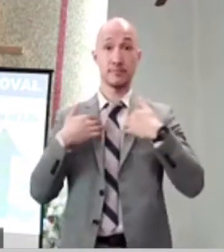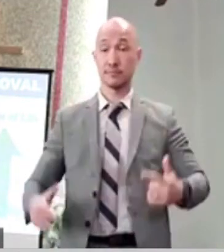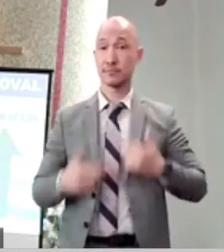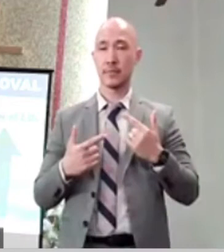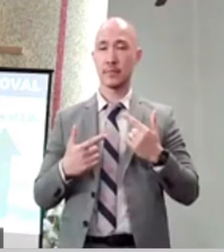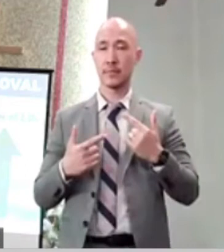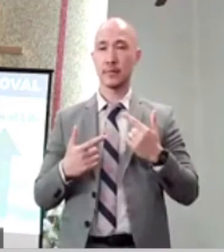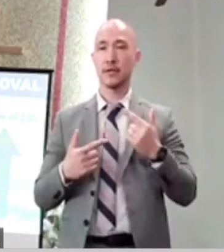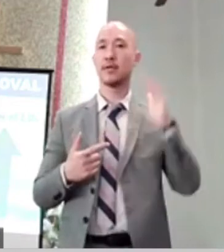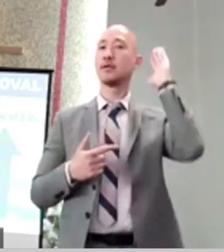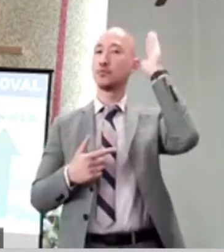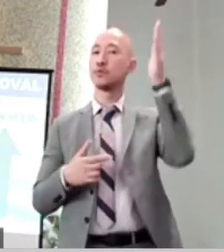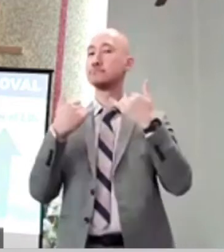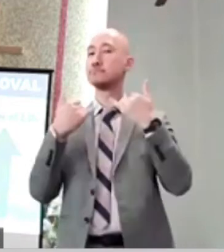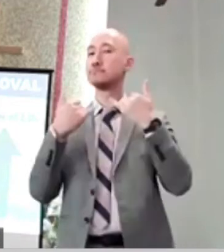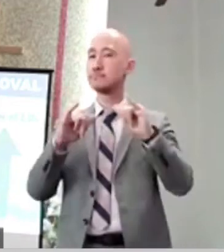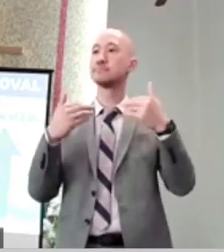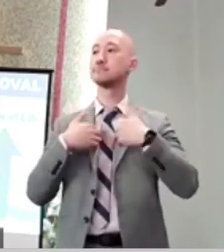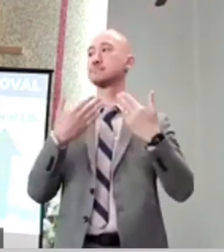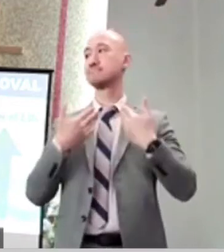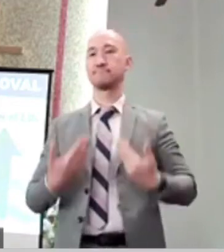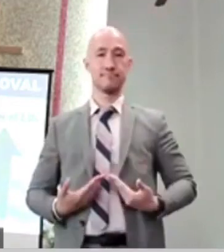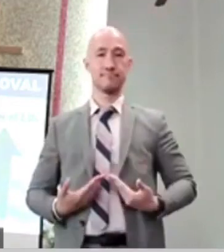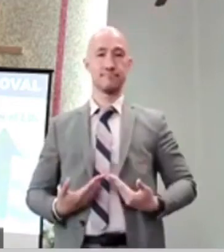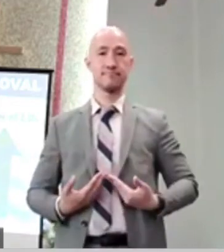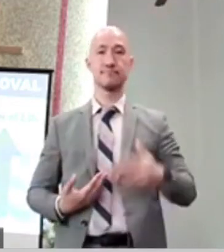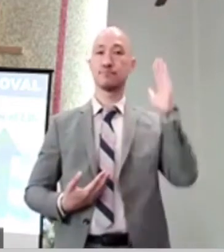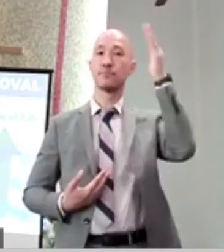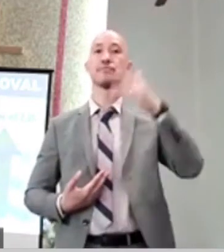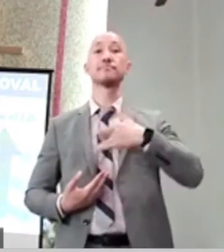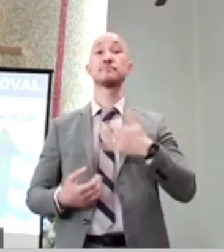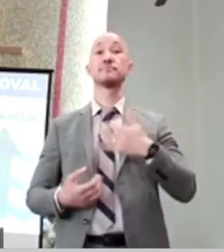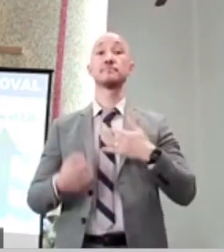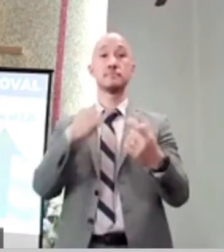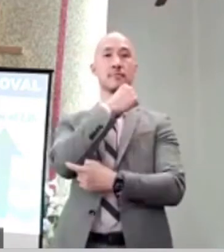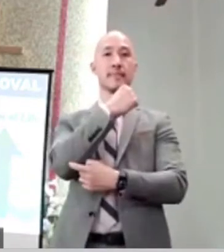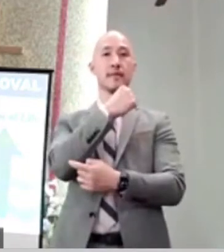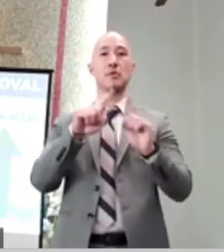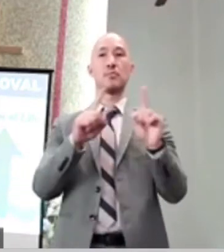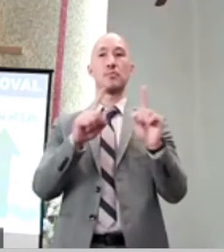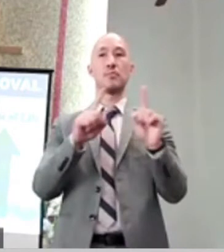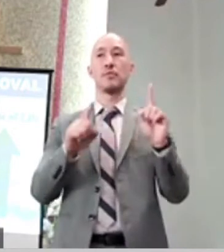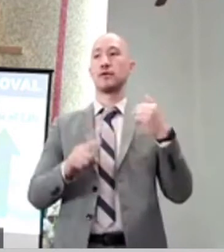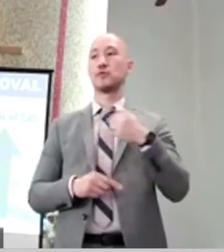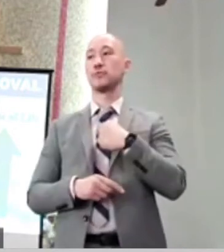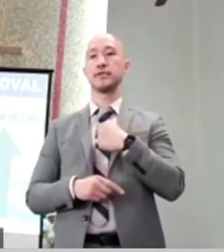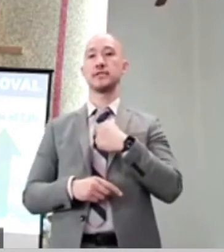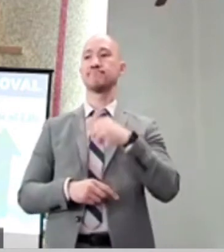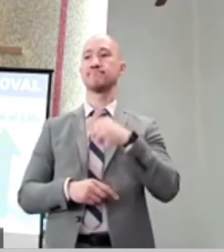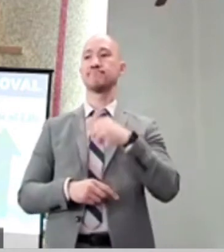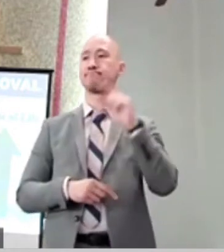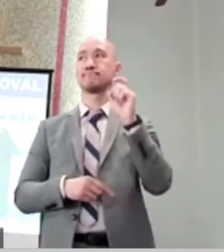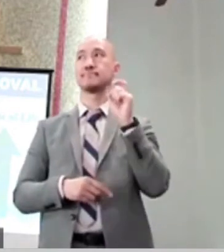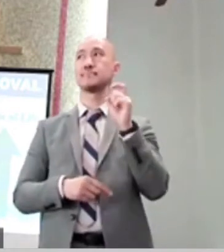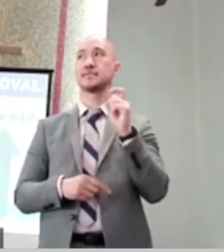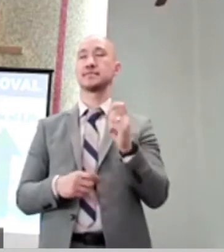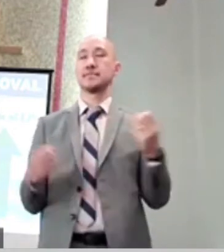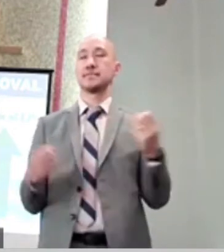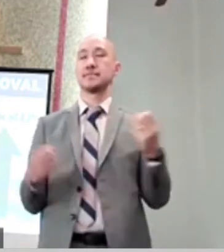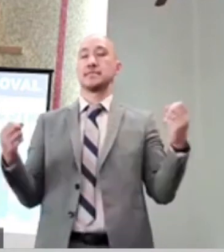that is prone to sin and prone to imperfection, but we don't live by the law anymore. We live by grace. Isn't that